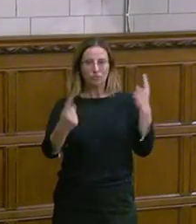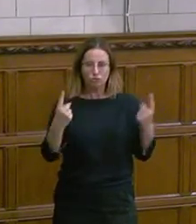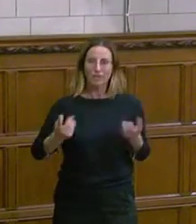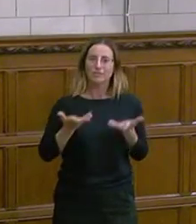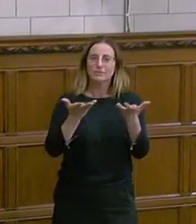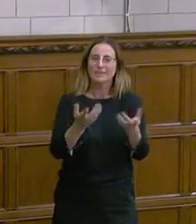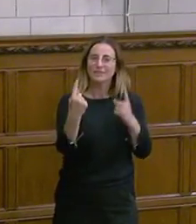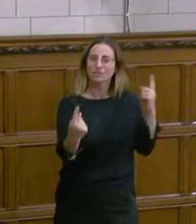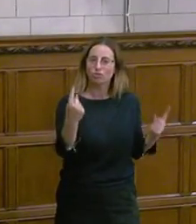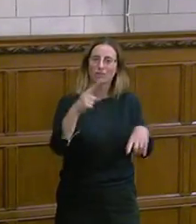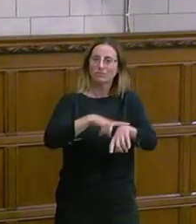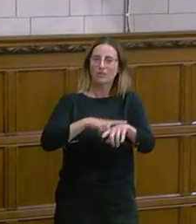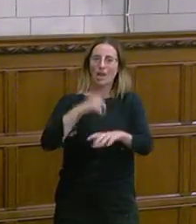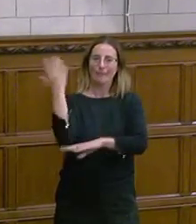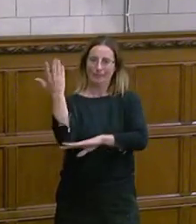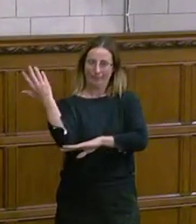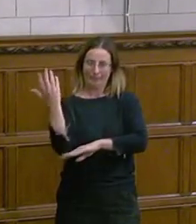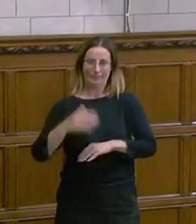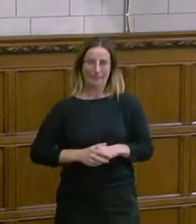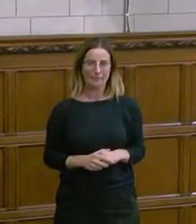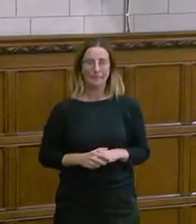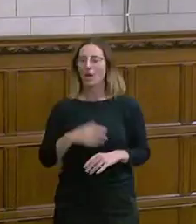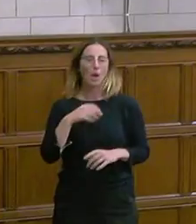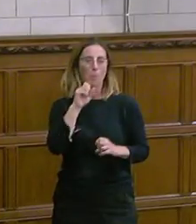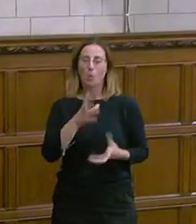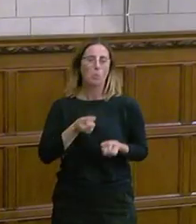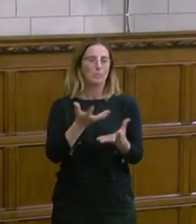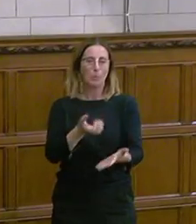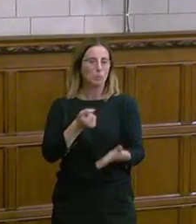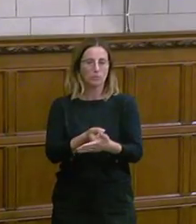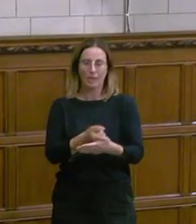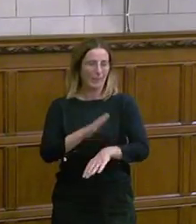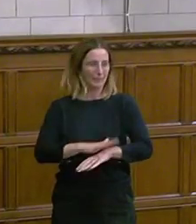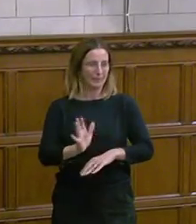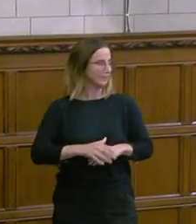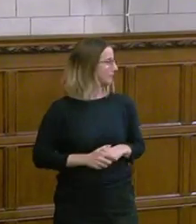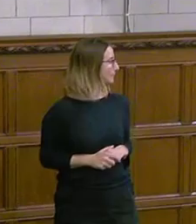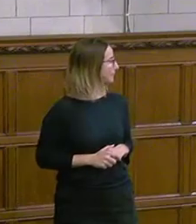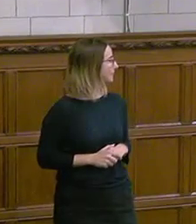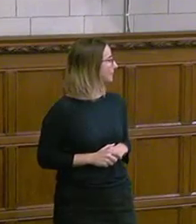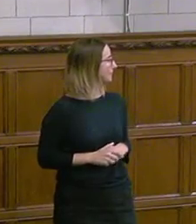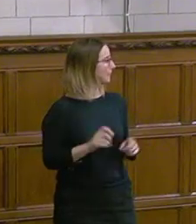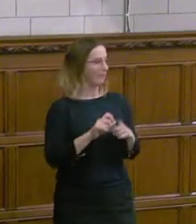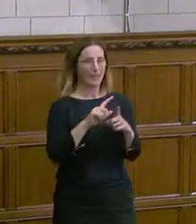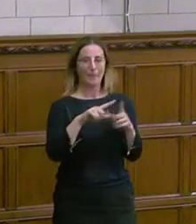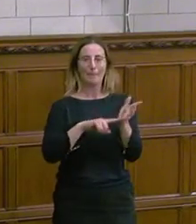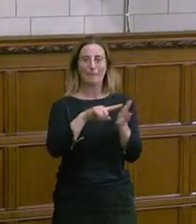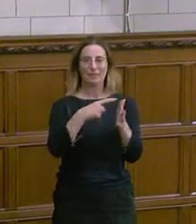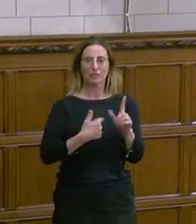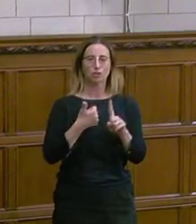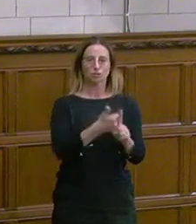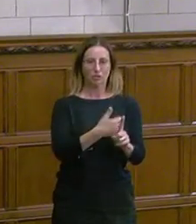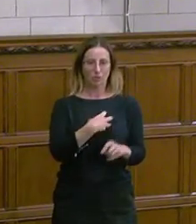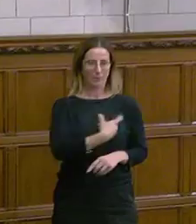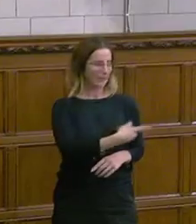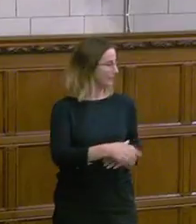don't, I will have to impose a time limit. Peter Aldous. Thank you very much, Mr. Stringer. It's a